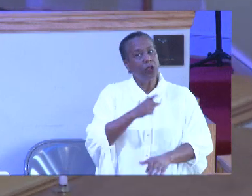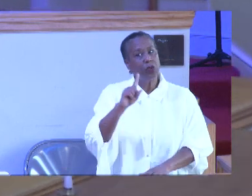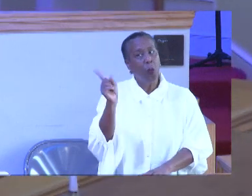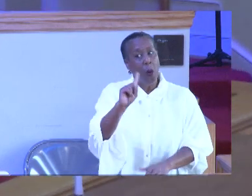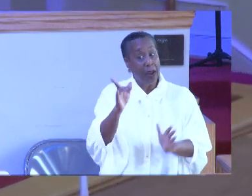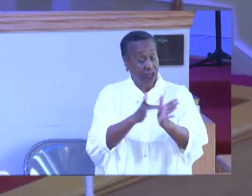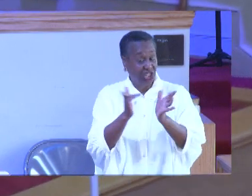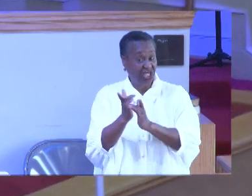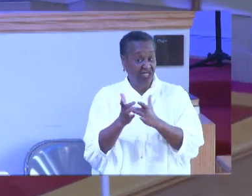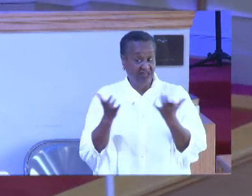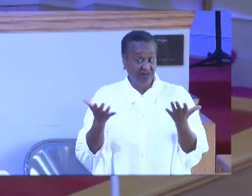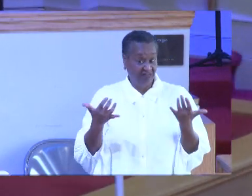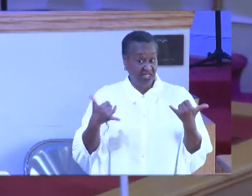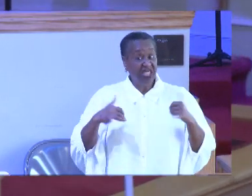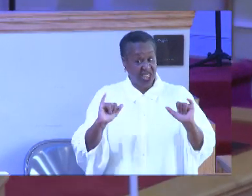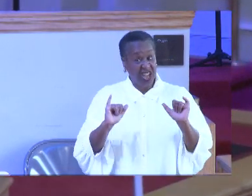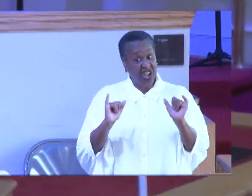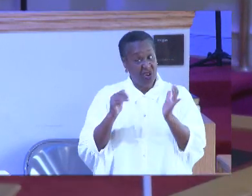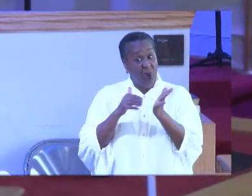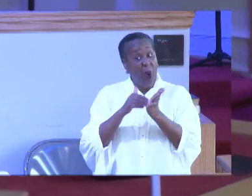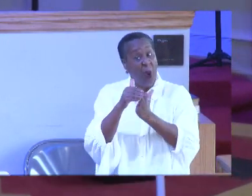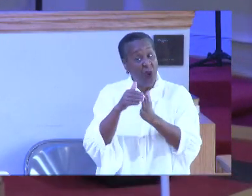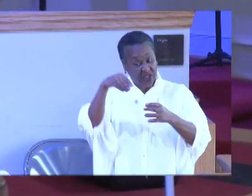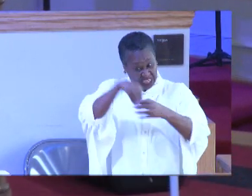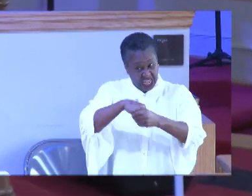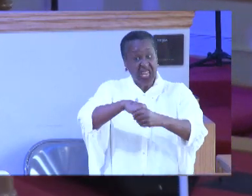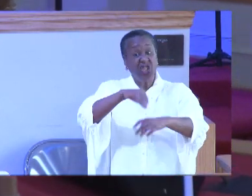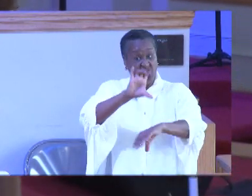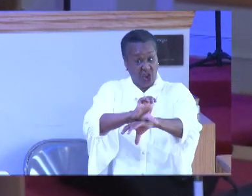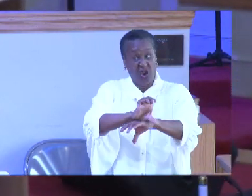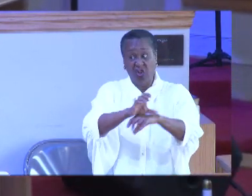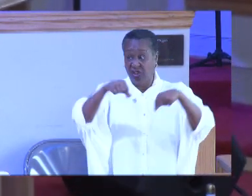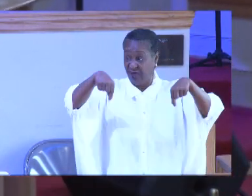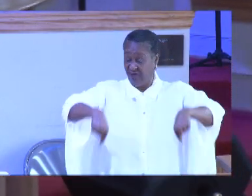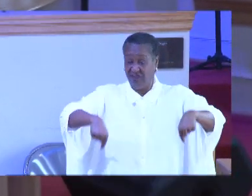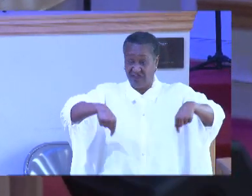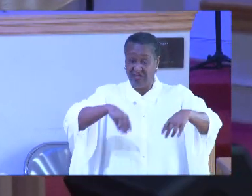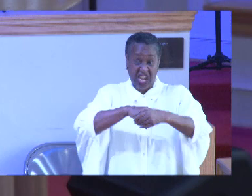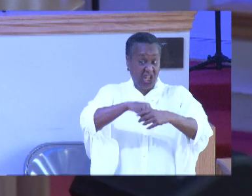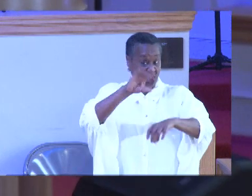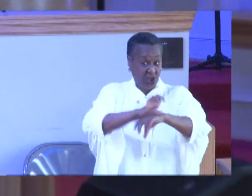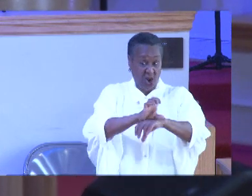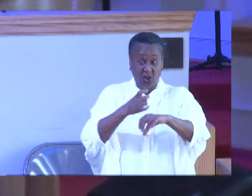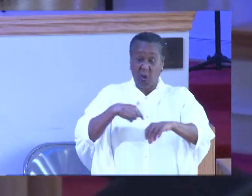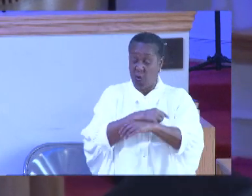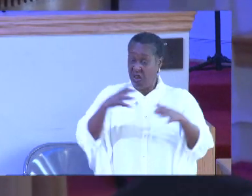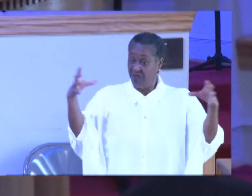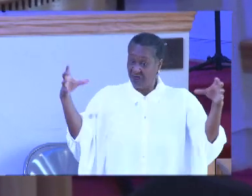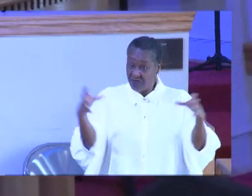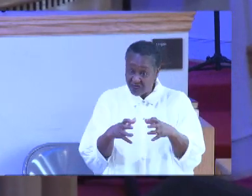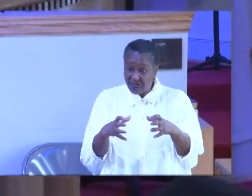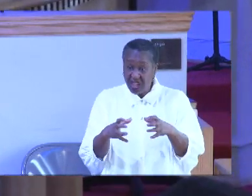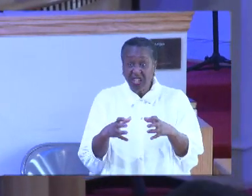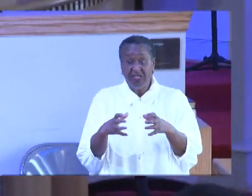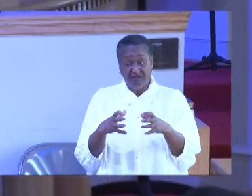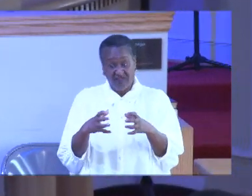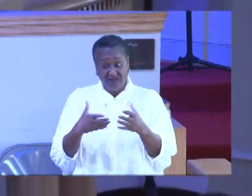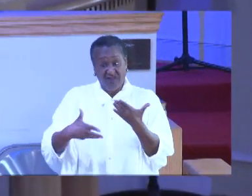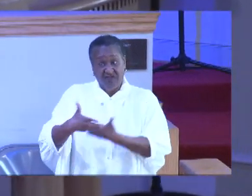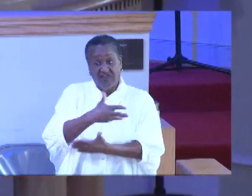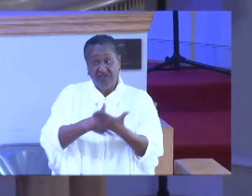Because there are so many times when we gather in person, online, or any other form, and we've got